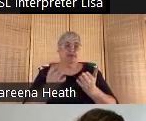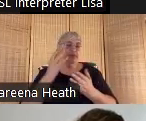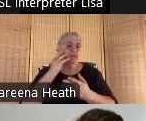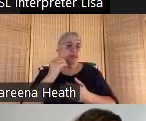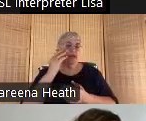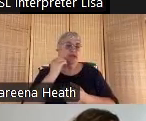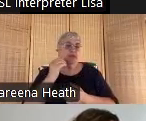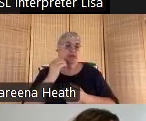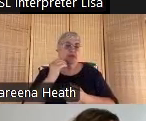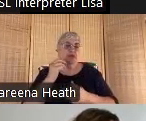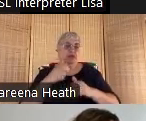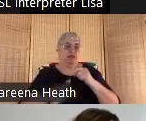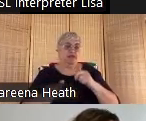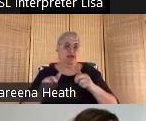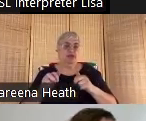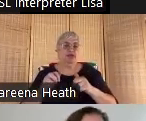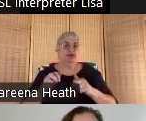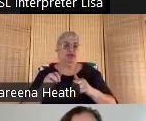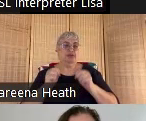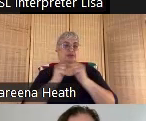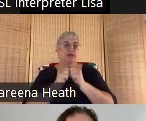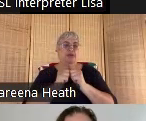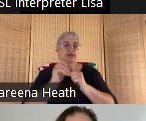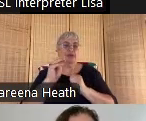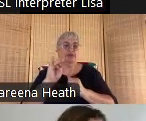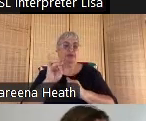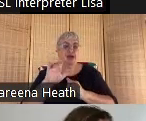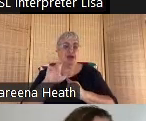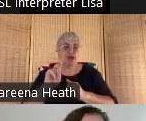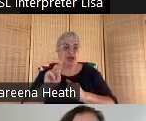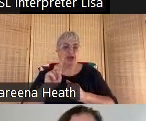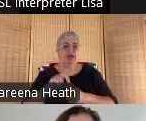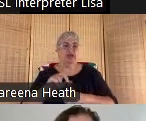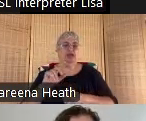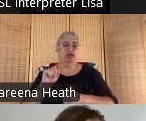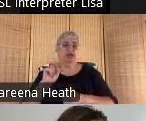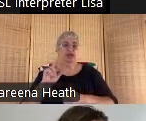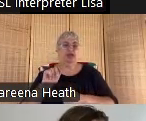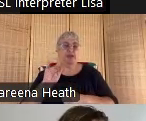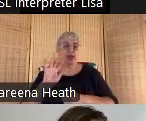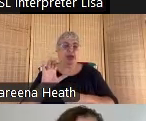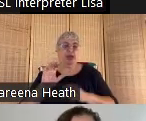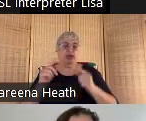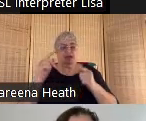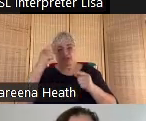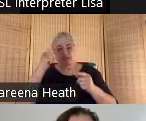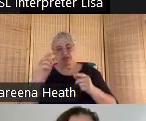experience difficulties even with mild traumatic brain injury. You can go on to the next slide.